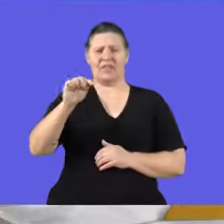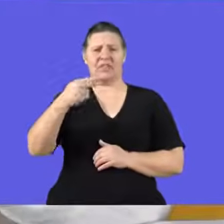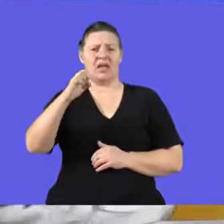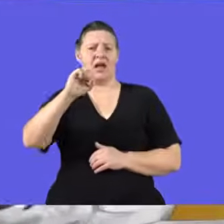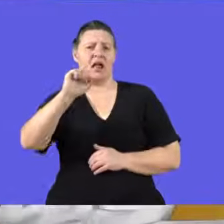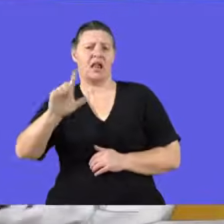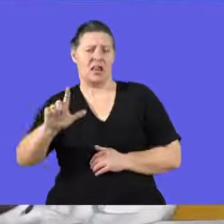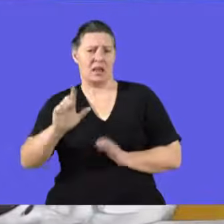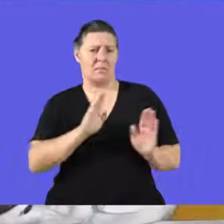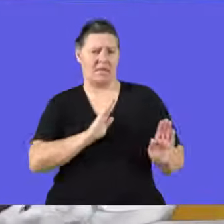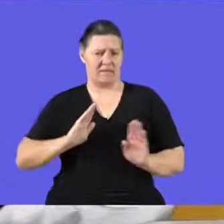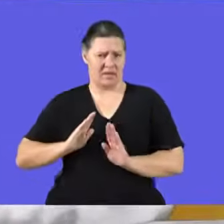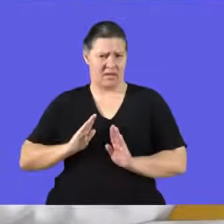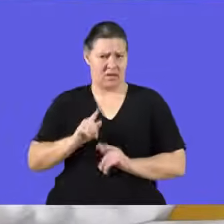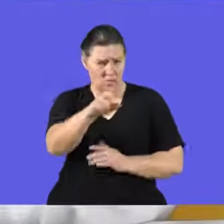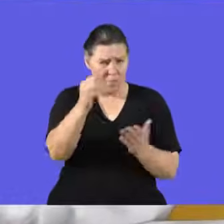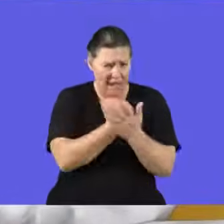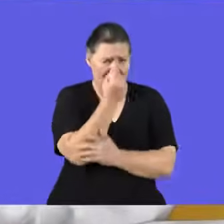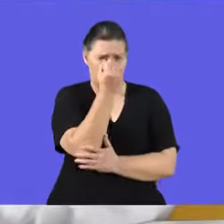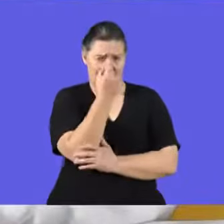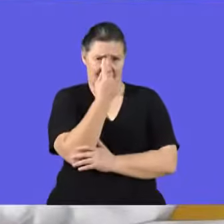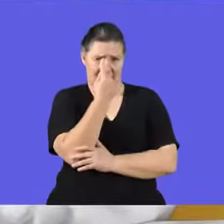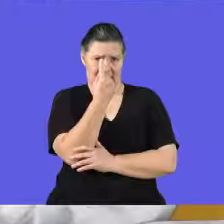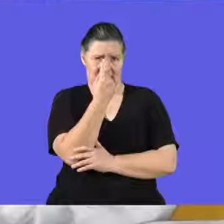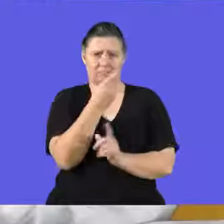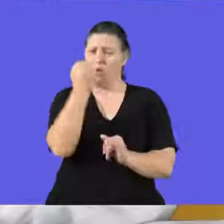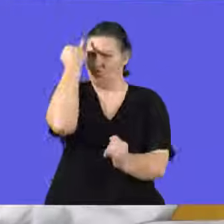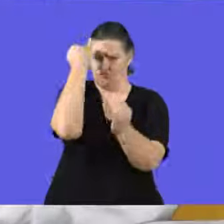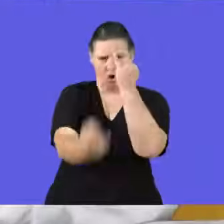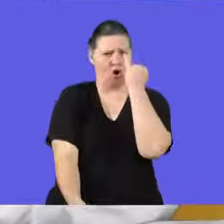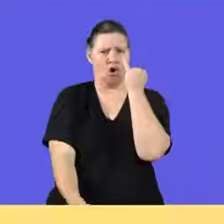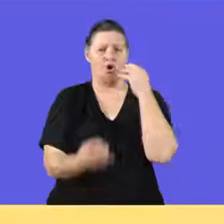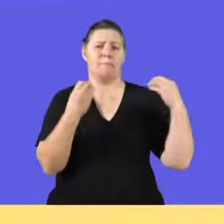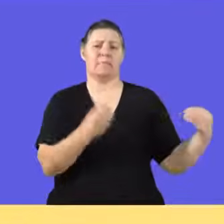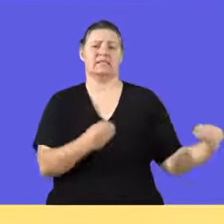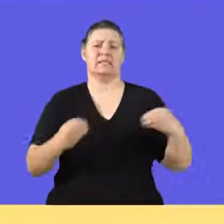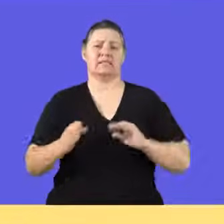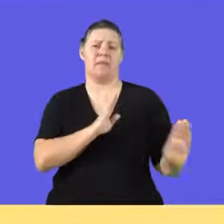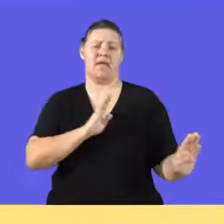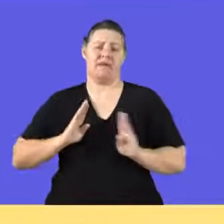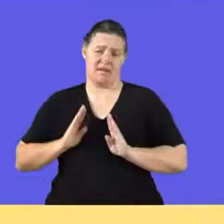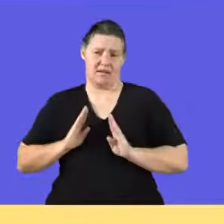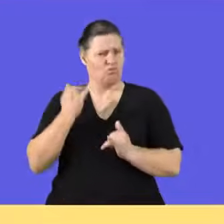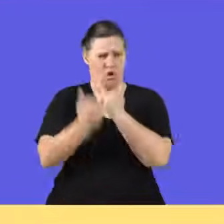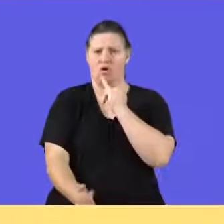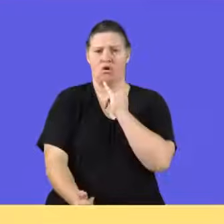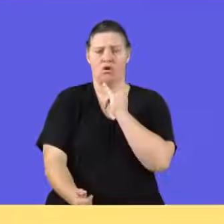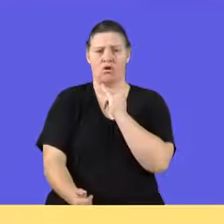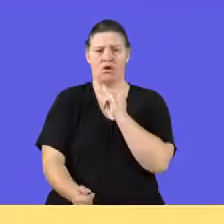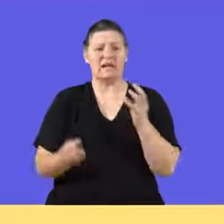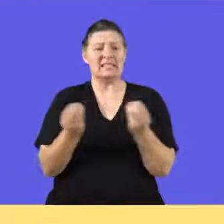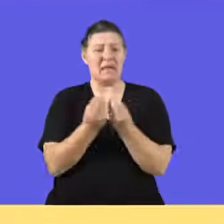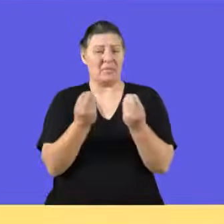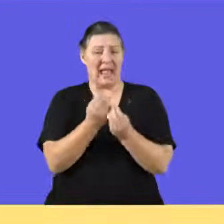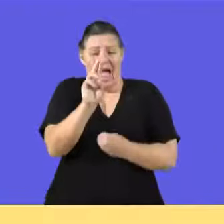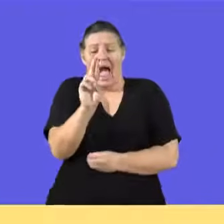word unethical behavior, you have to quickly understand that this is wrong business behavior.